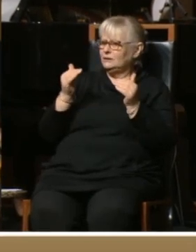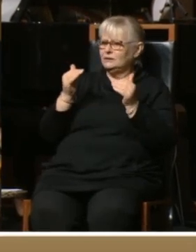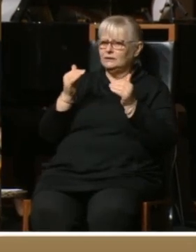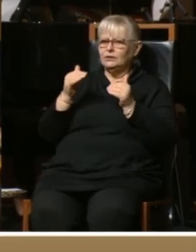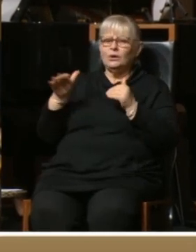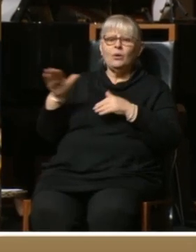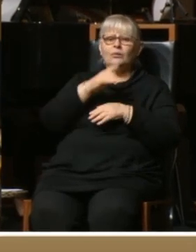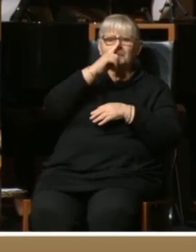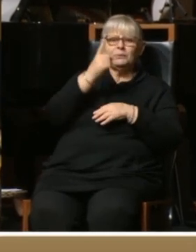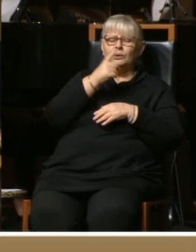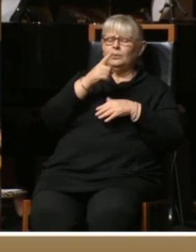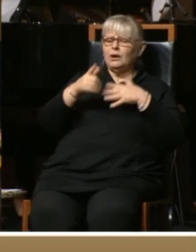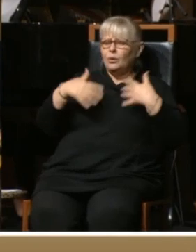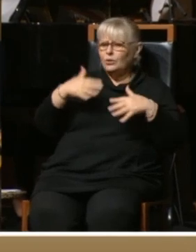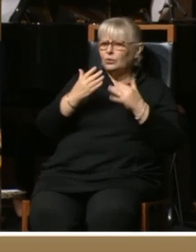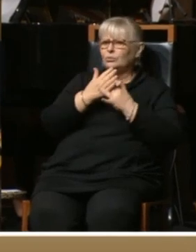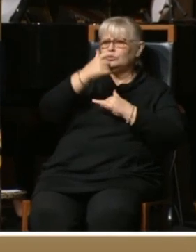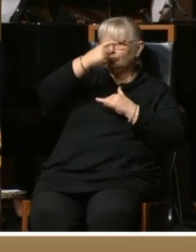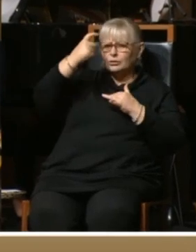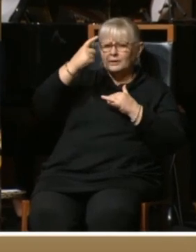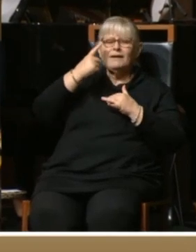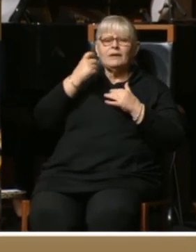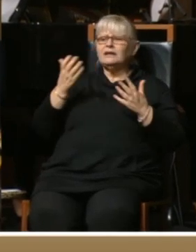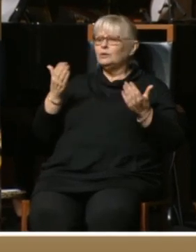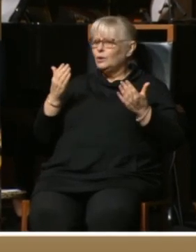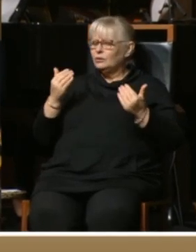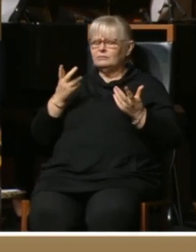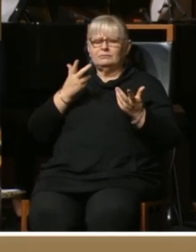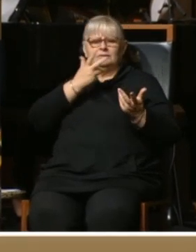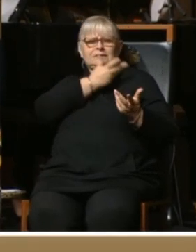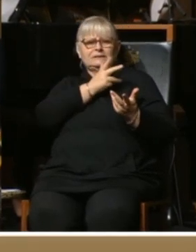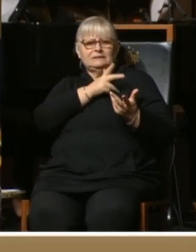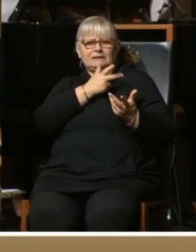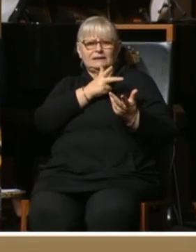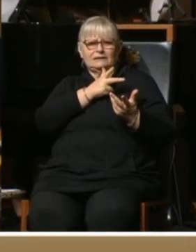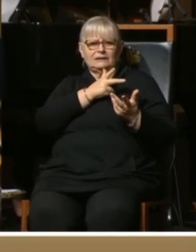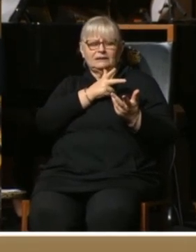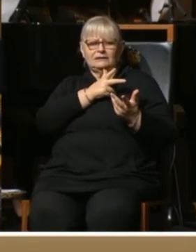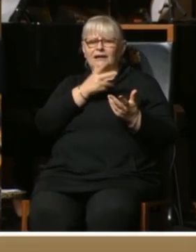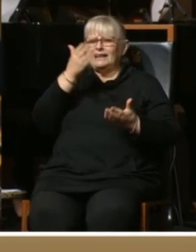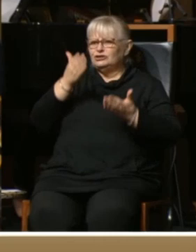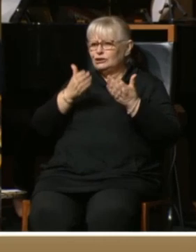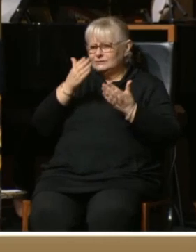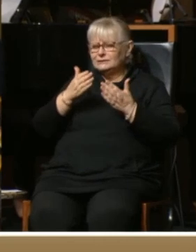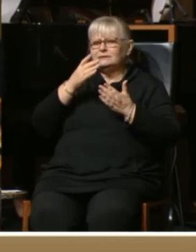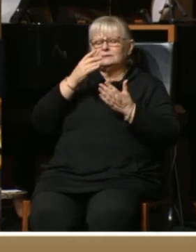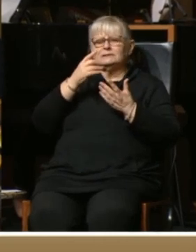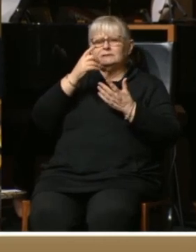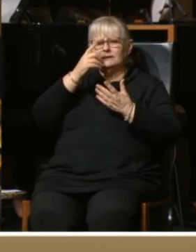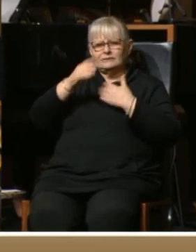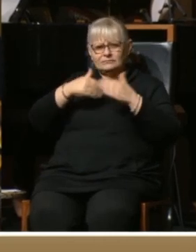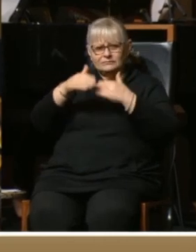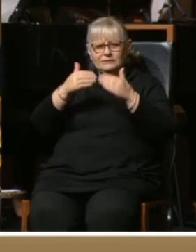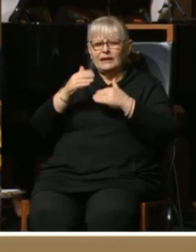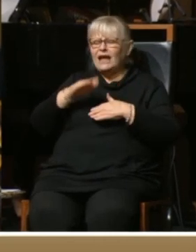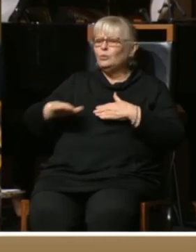hurt by trauma find welcome and dignity, so justice may roll and all may